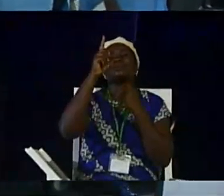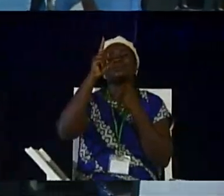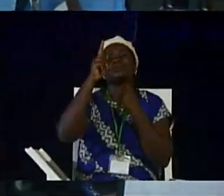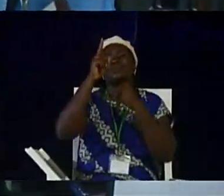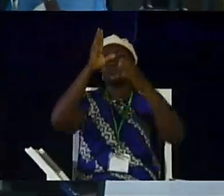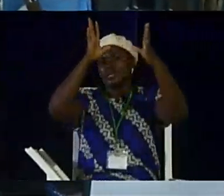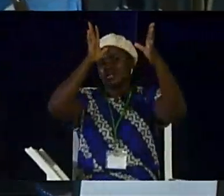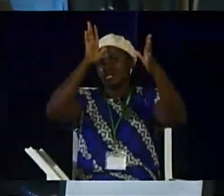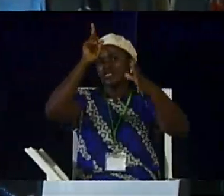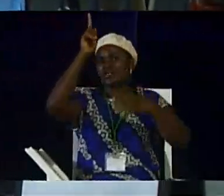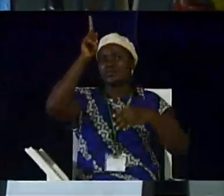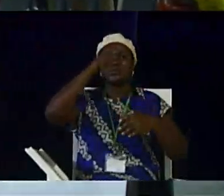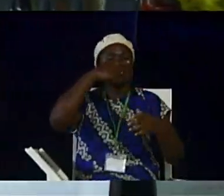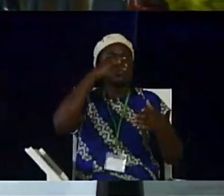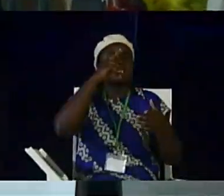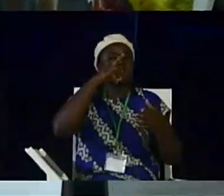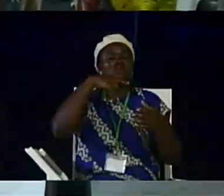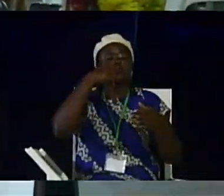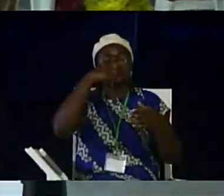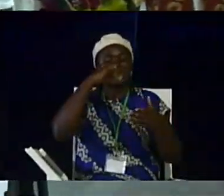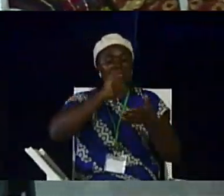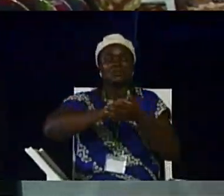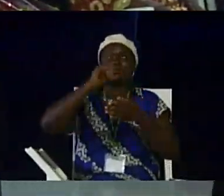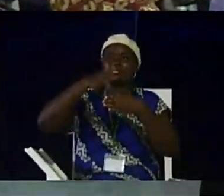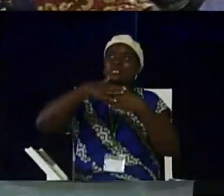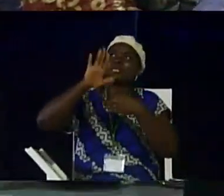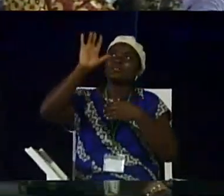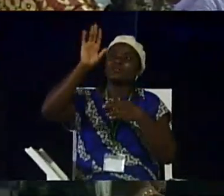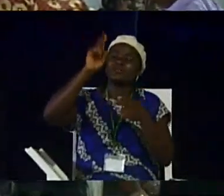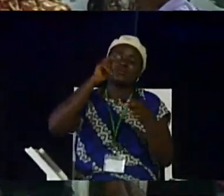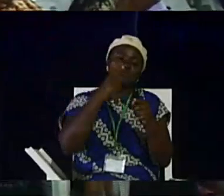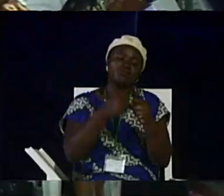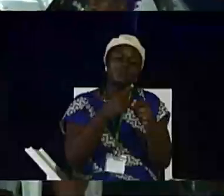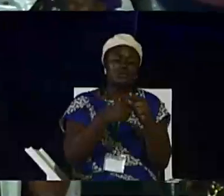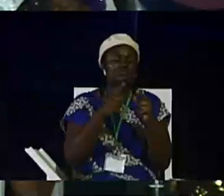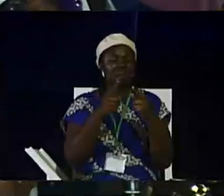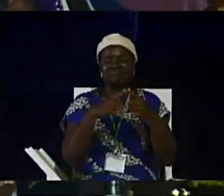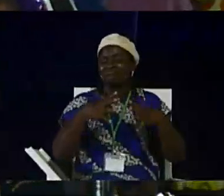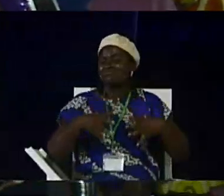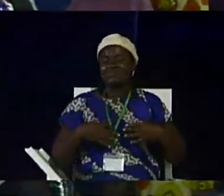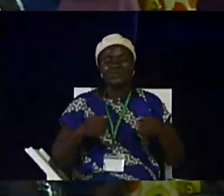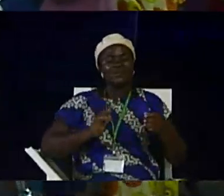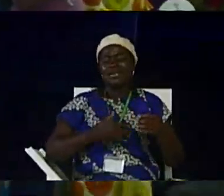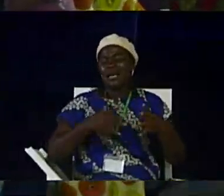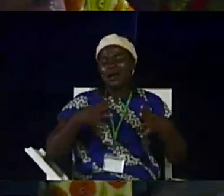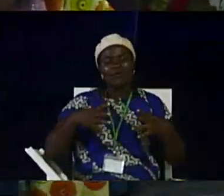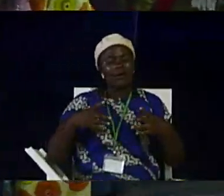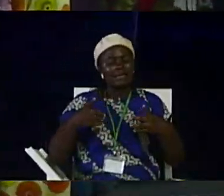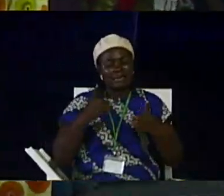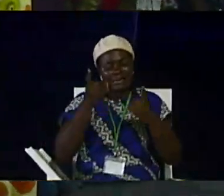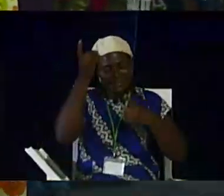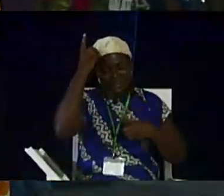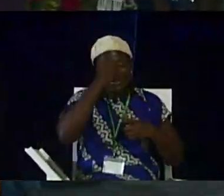Daddy, you said you sent your word to heal our disease and deliver us from our destruction.